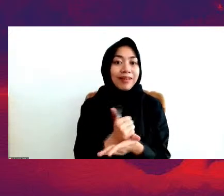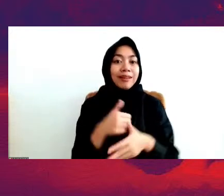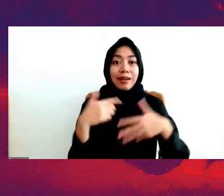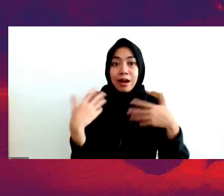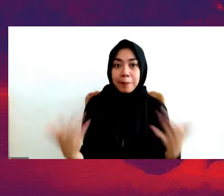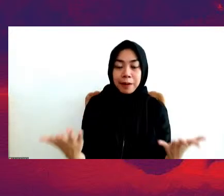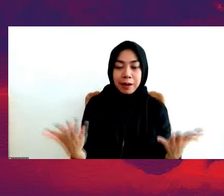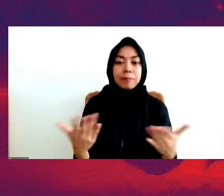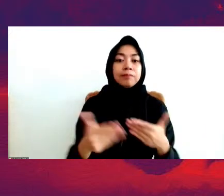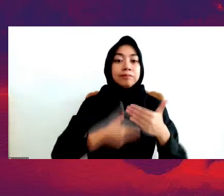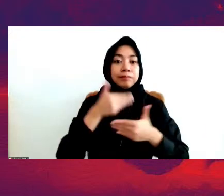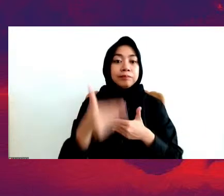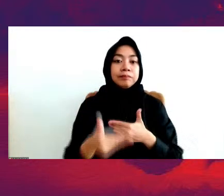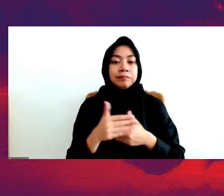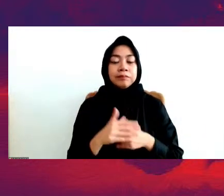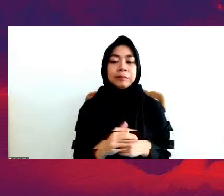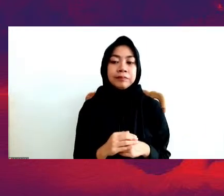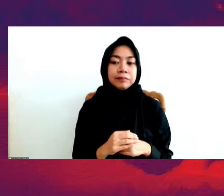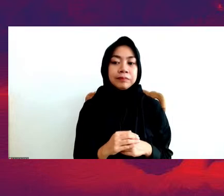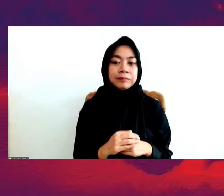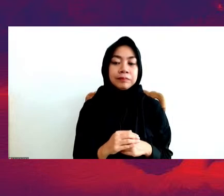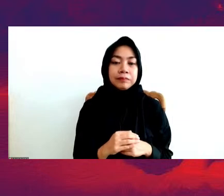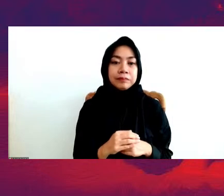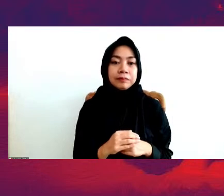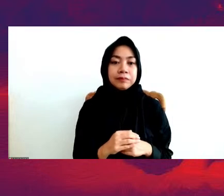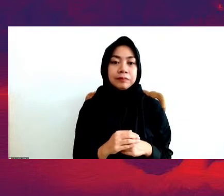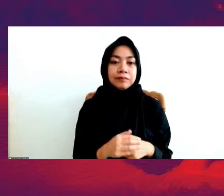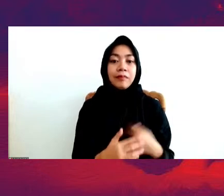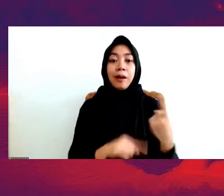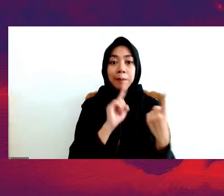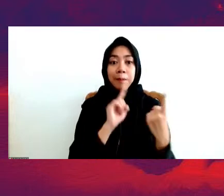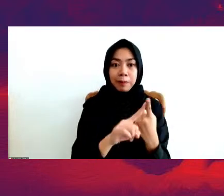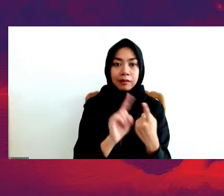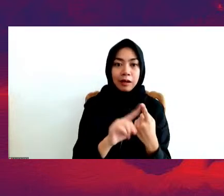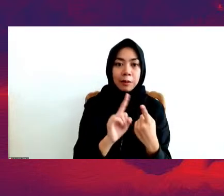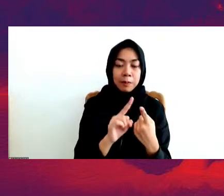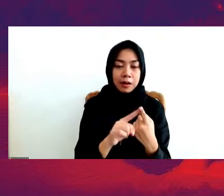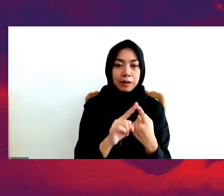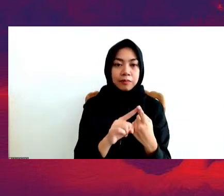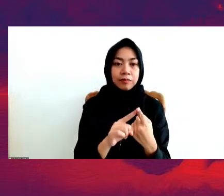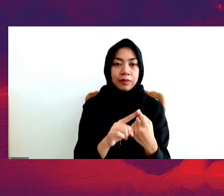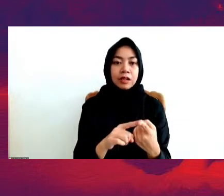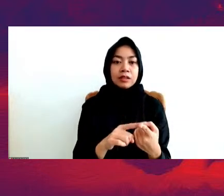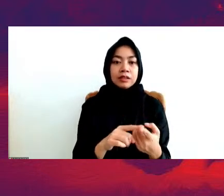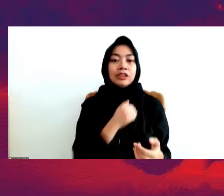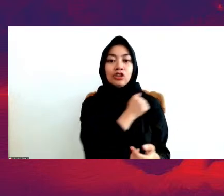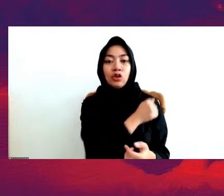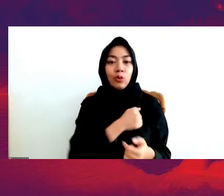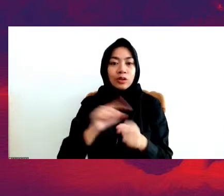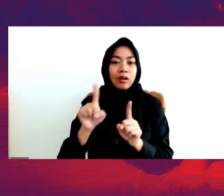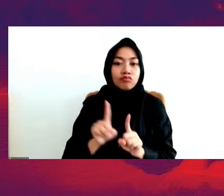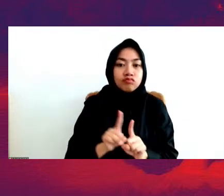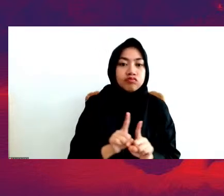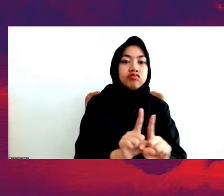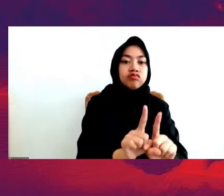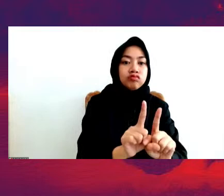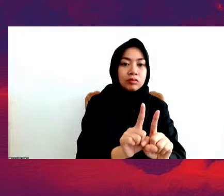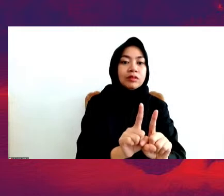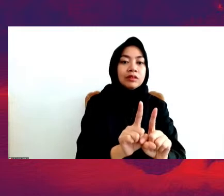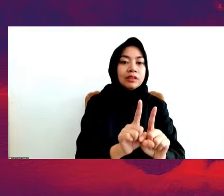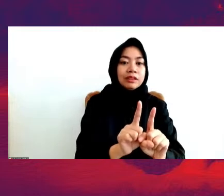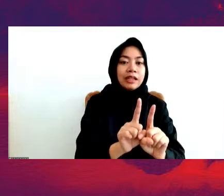one. Is first that actually social assistance has reached many people in need, but it could reach